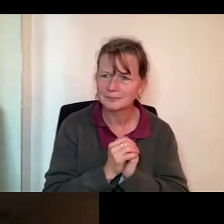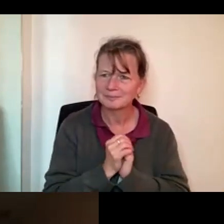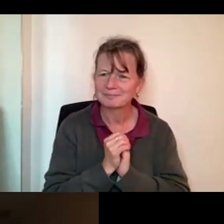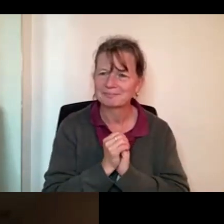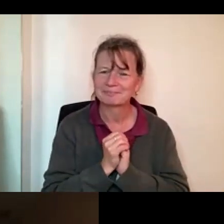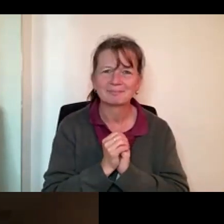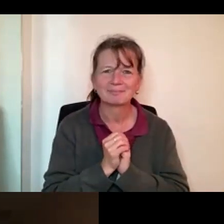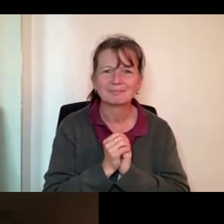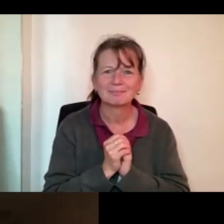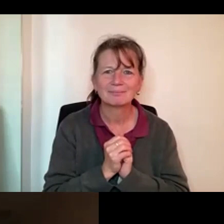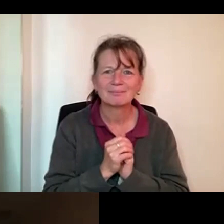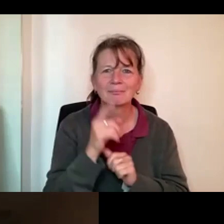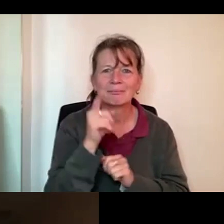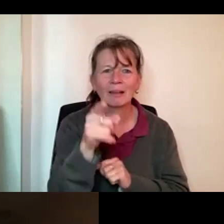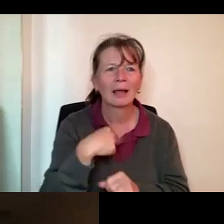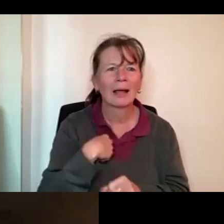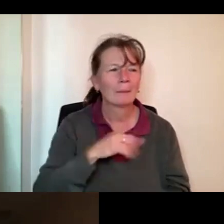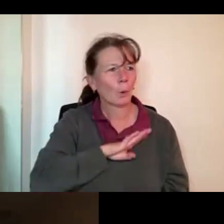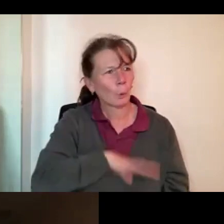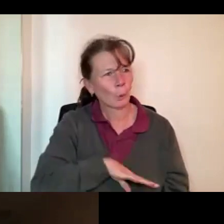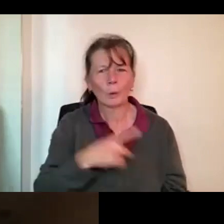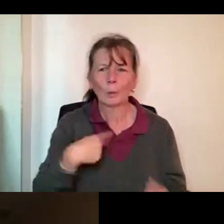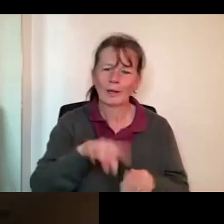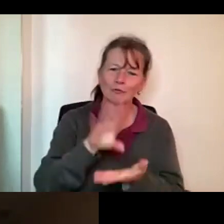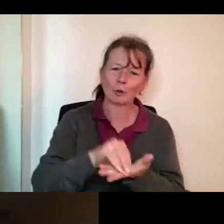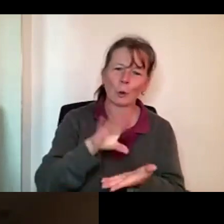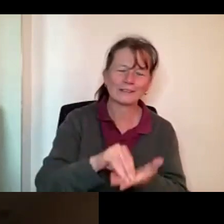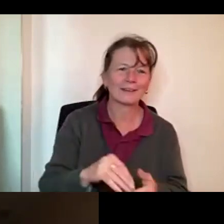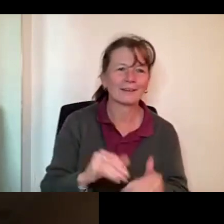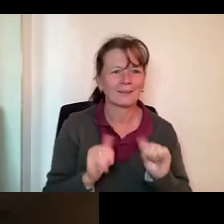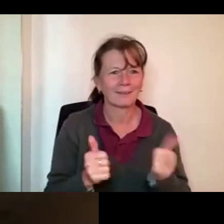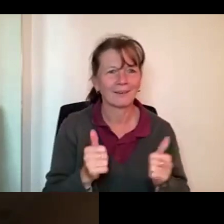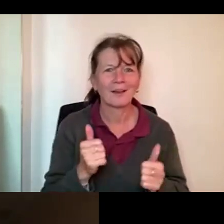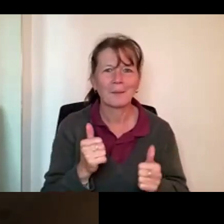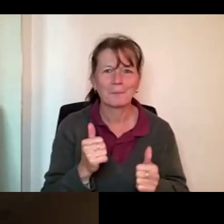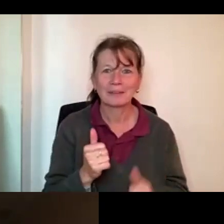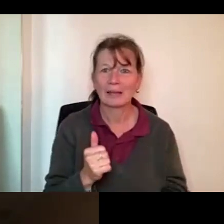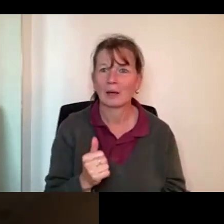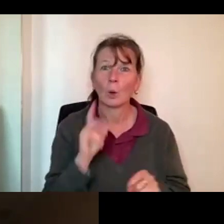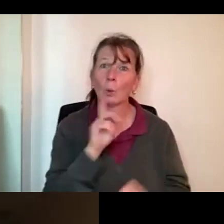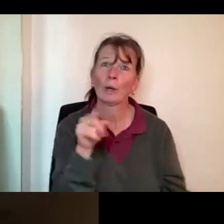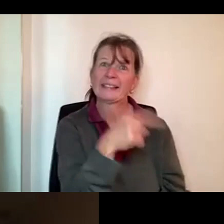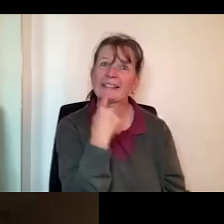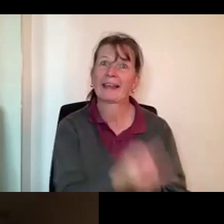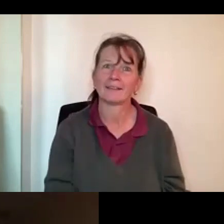I'm glad we're recording this because, yeah, what he said.